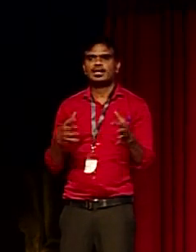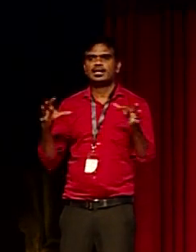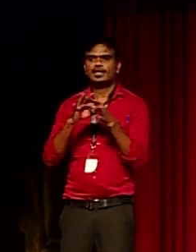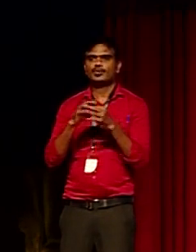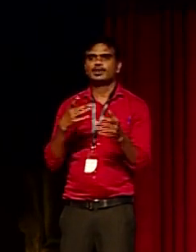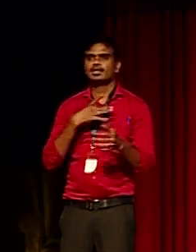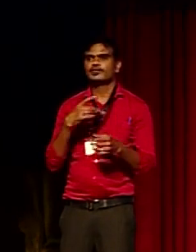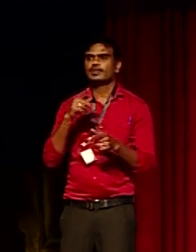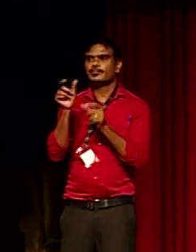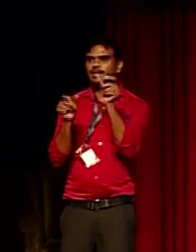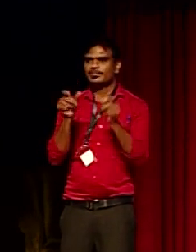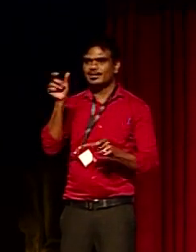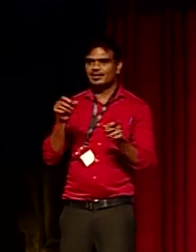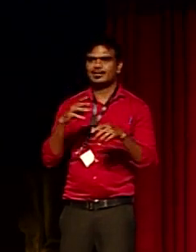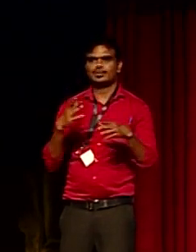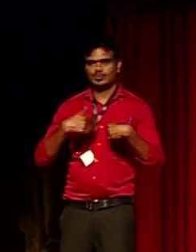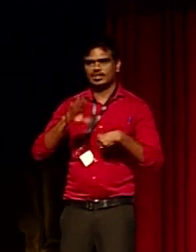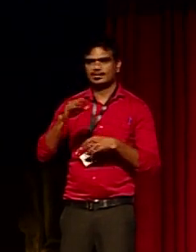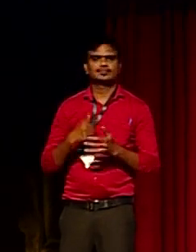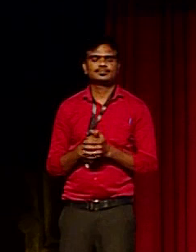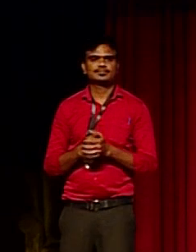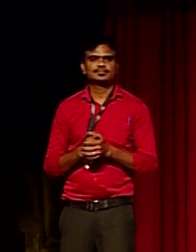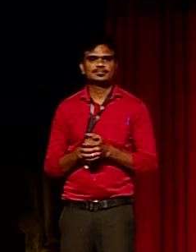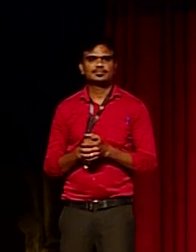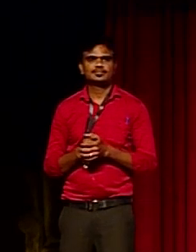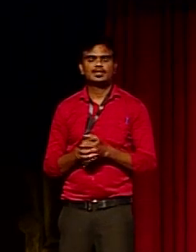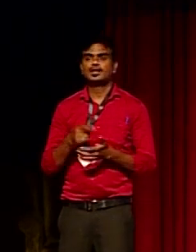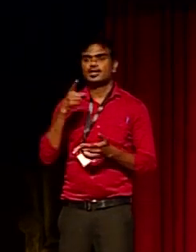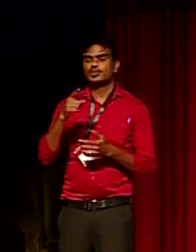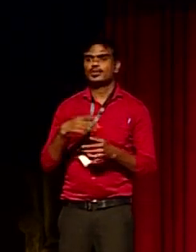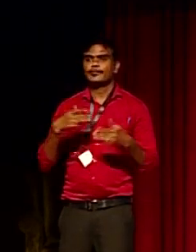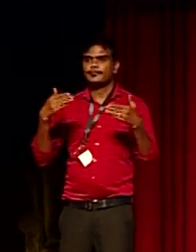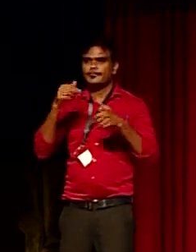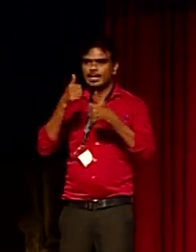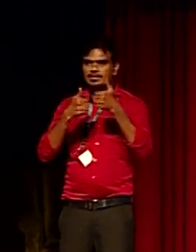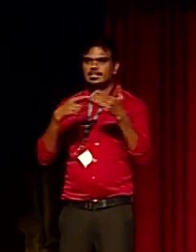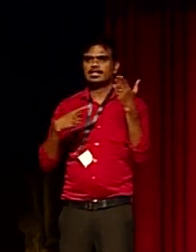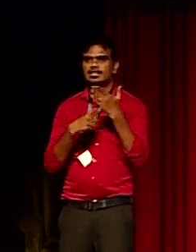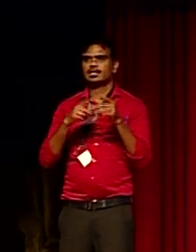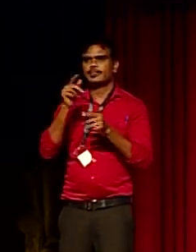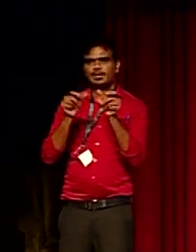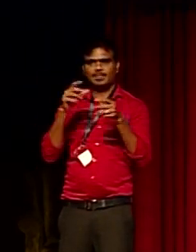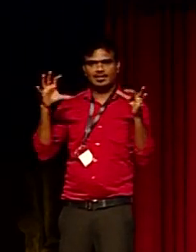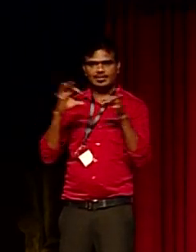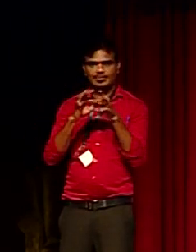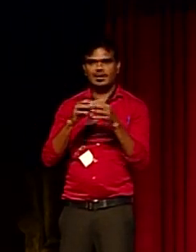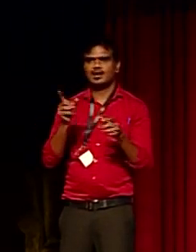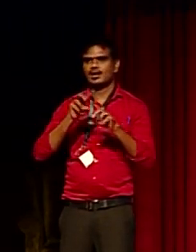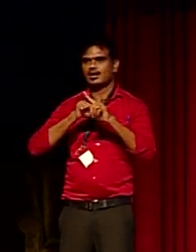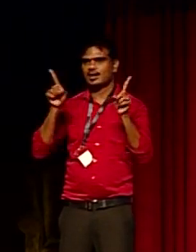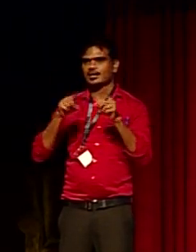to the needs of people so that you match technology to people and